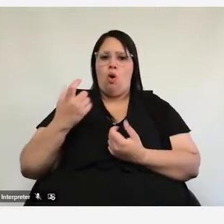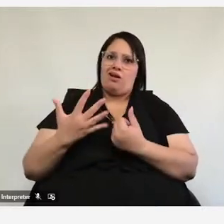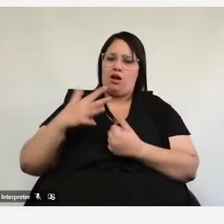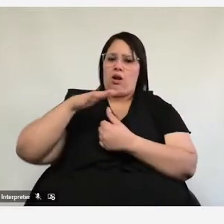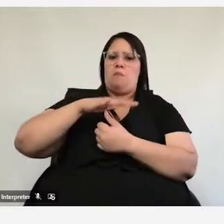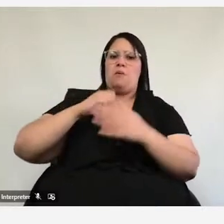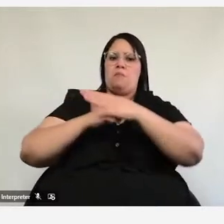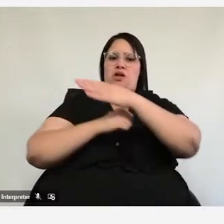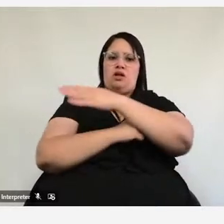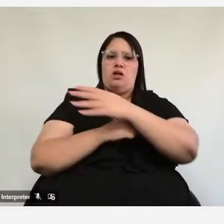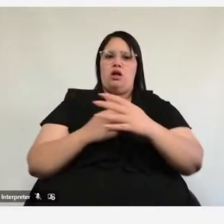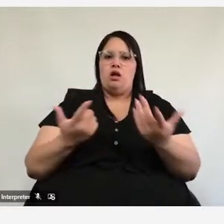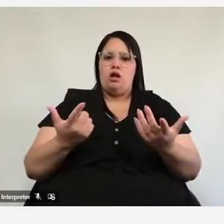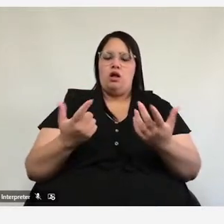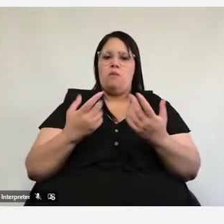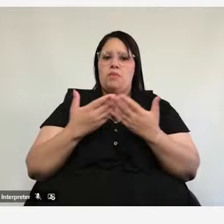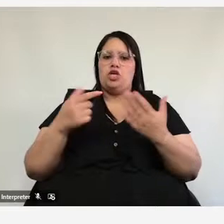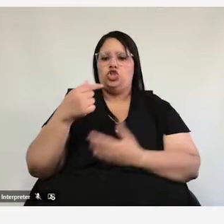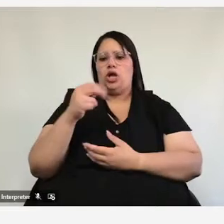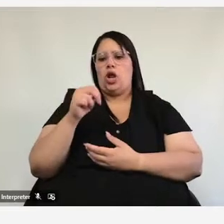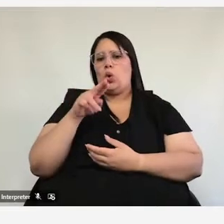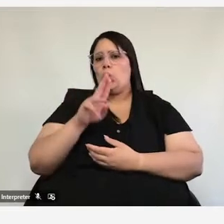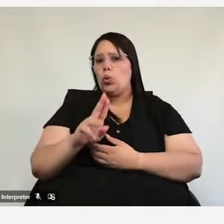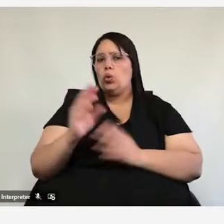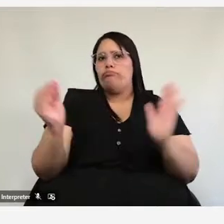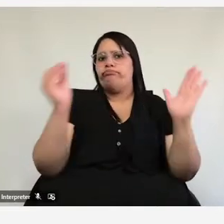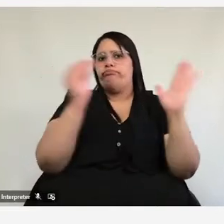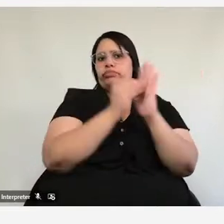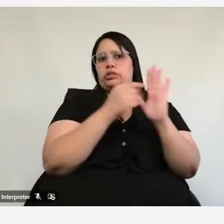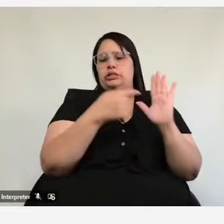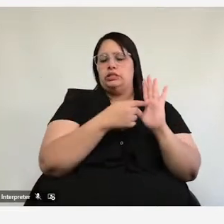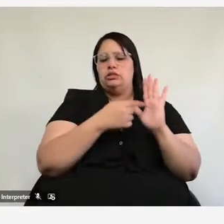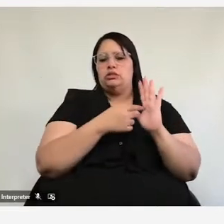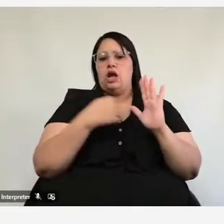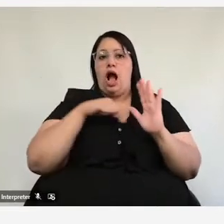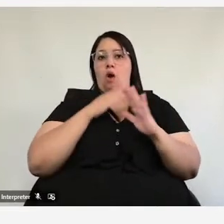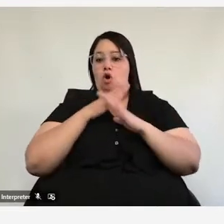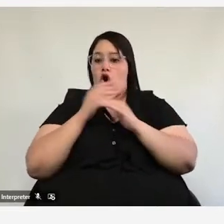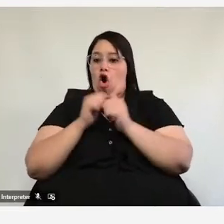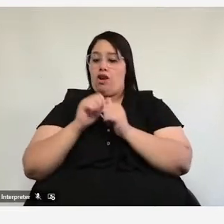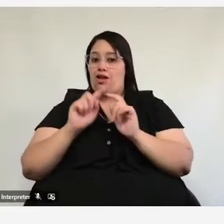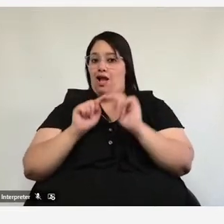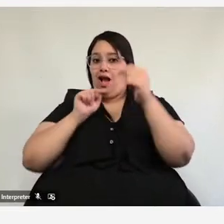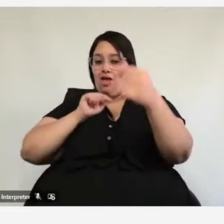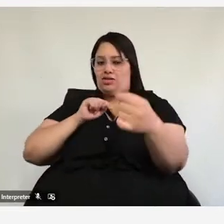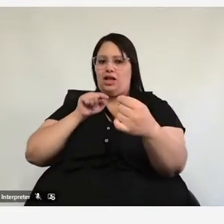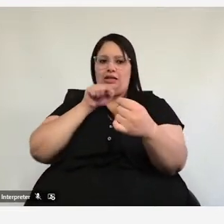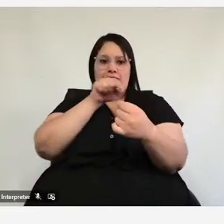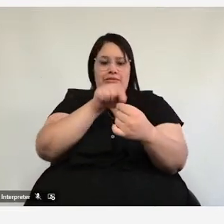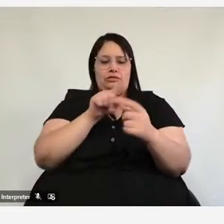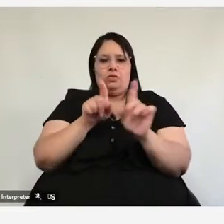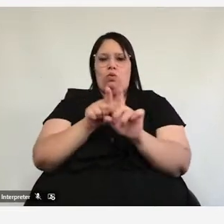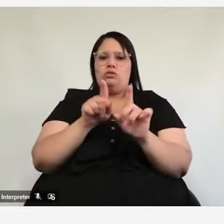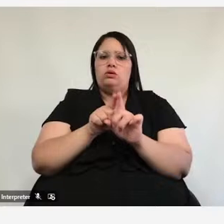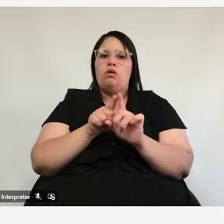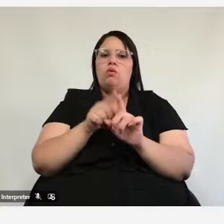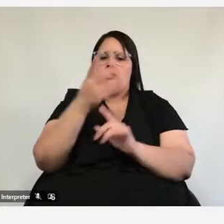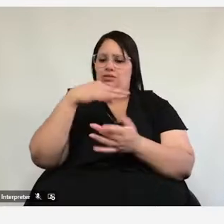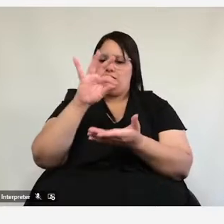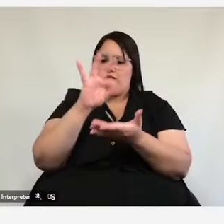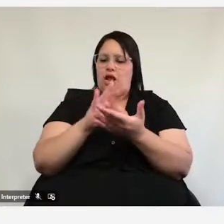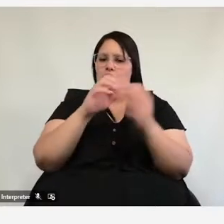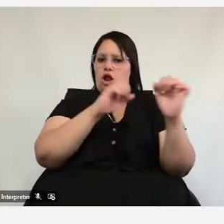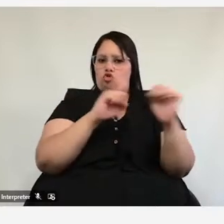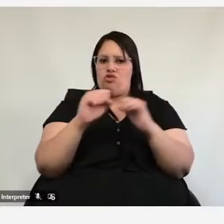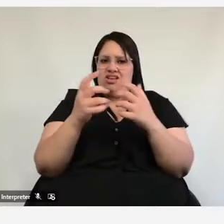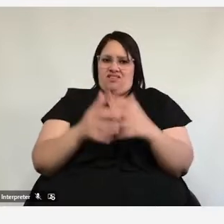of the lauded GNU, which our colleagues on the other side have actually signed and agreed